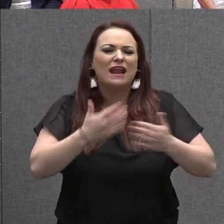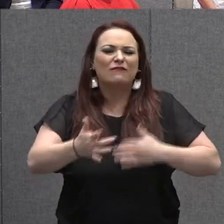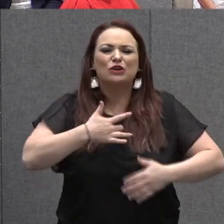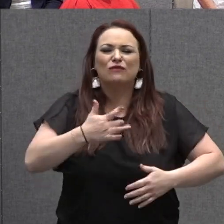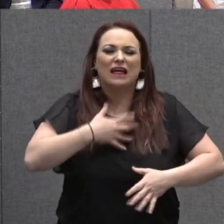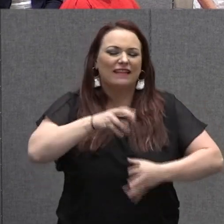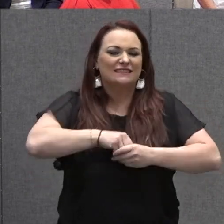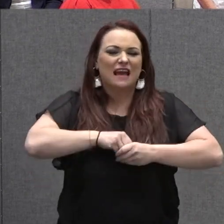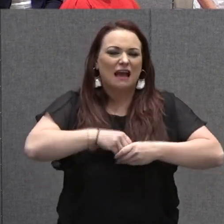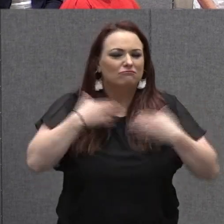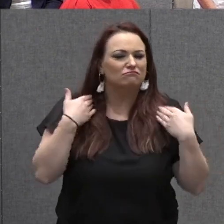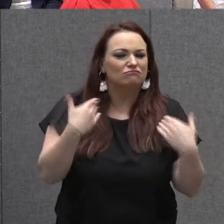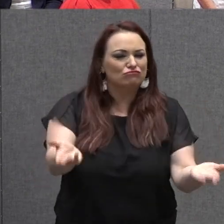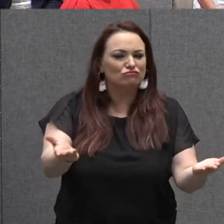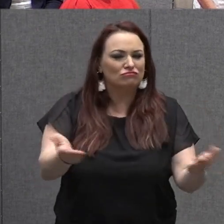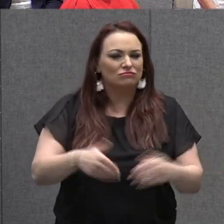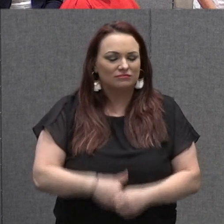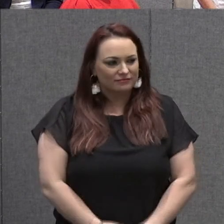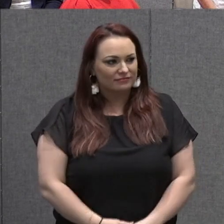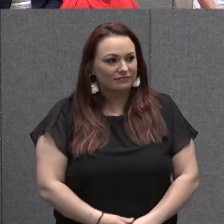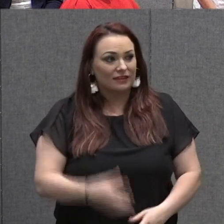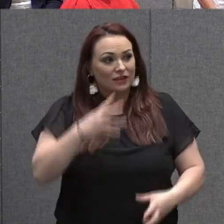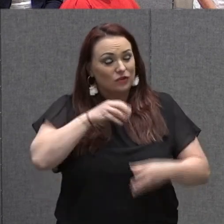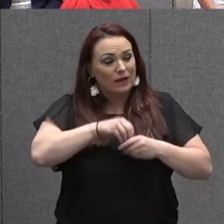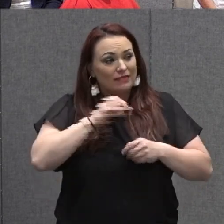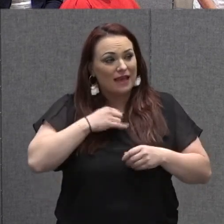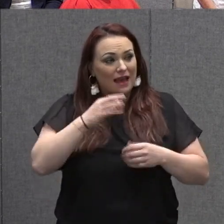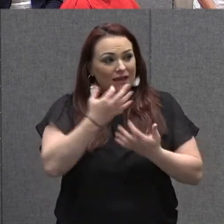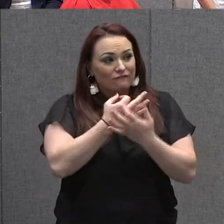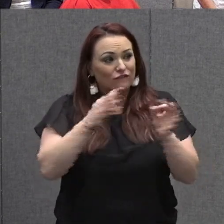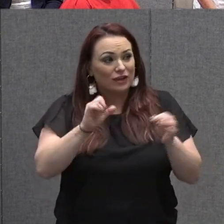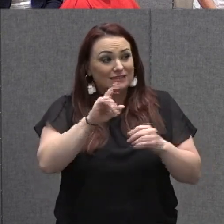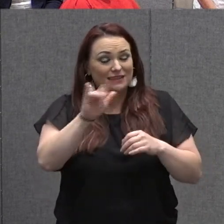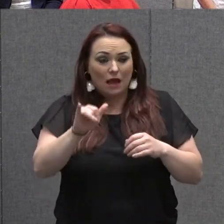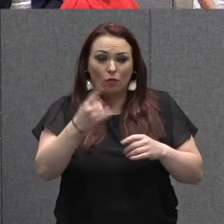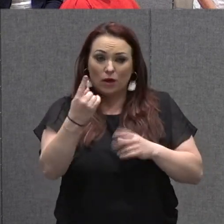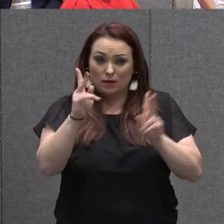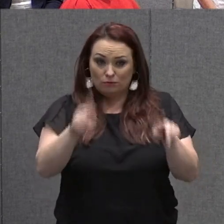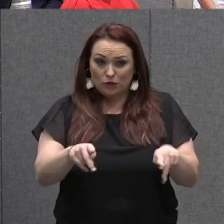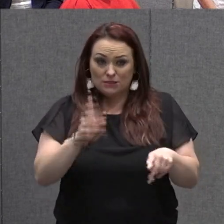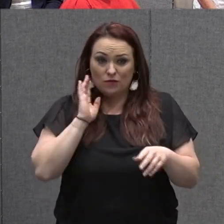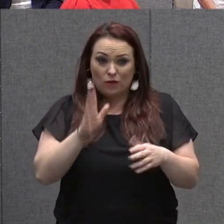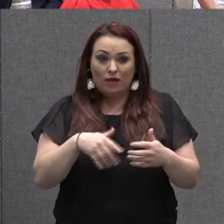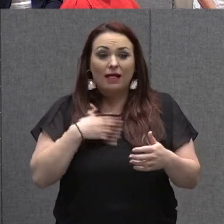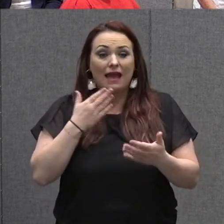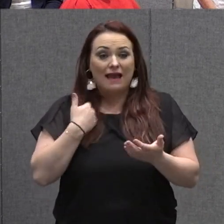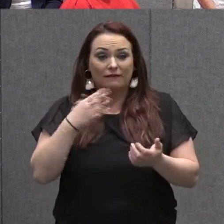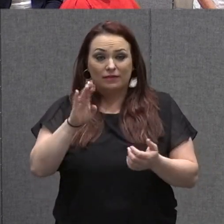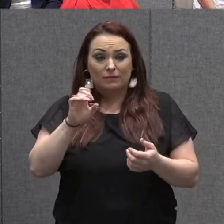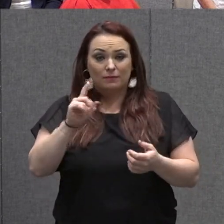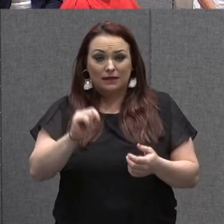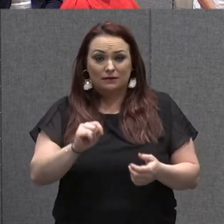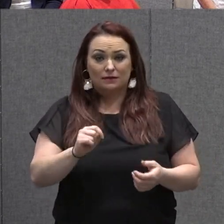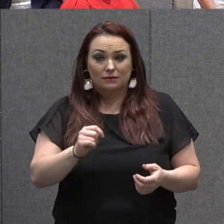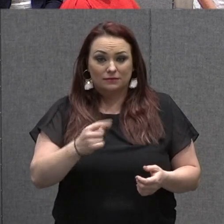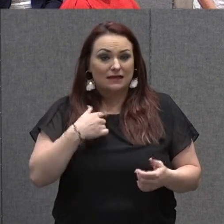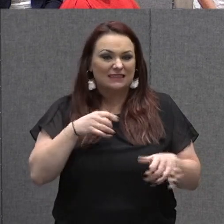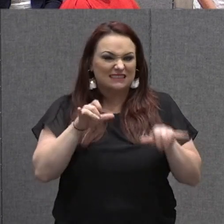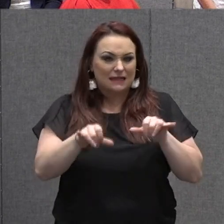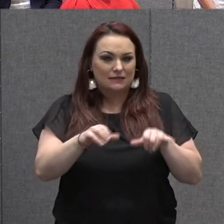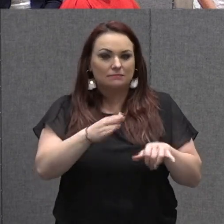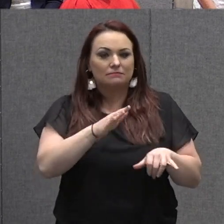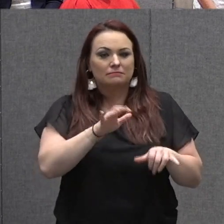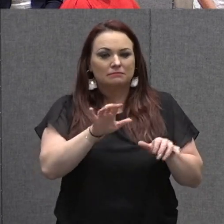inside of you. So in the freestyle, one person is responsible for the beat, and the beat it stays the